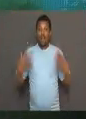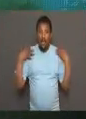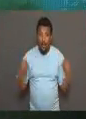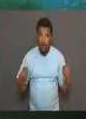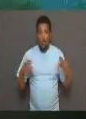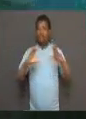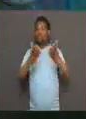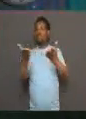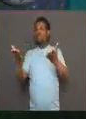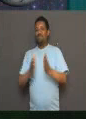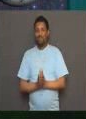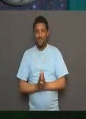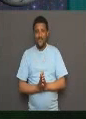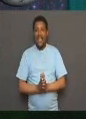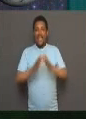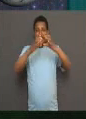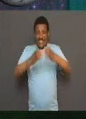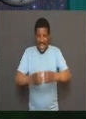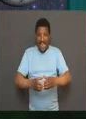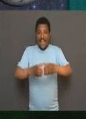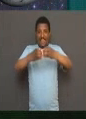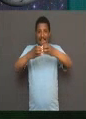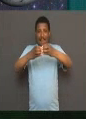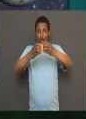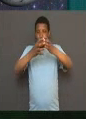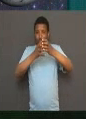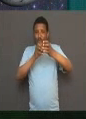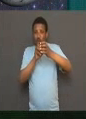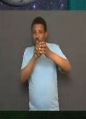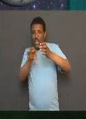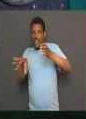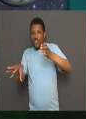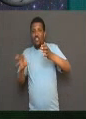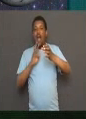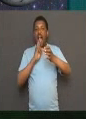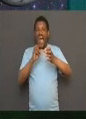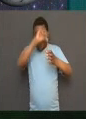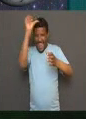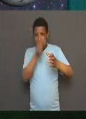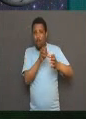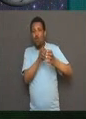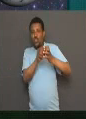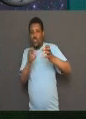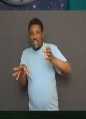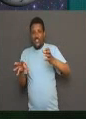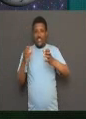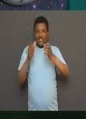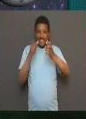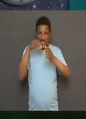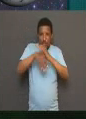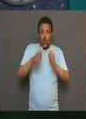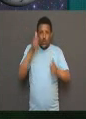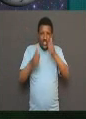Hello, class. Cylindrical projections are any projection in which